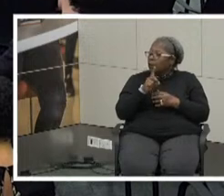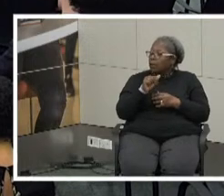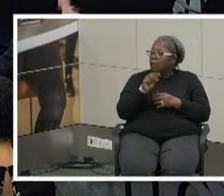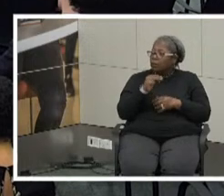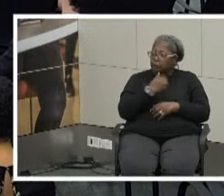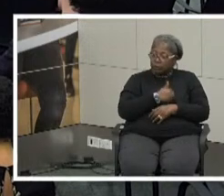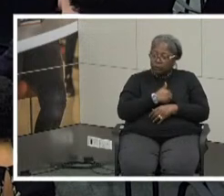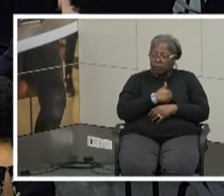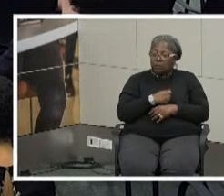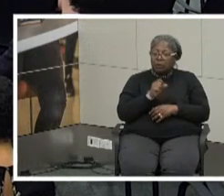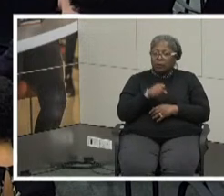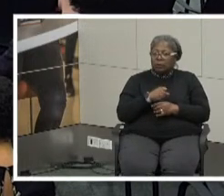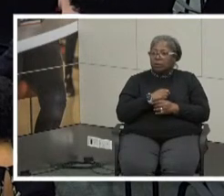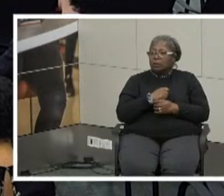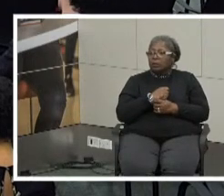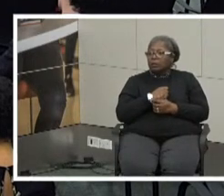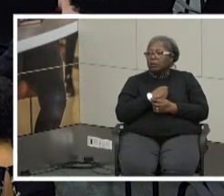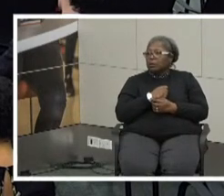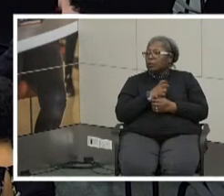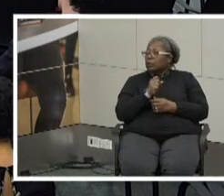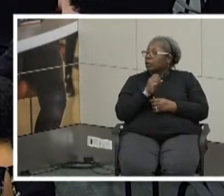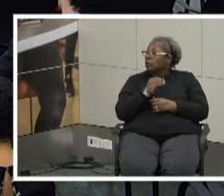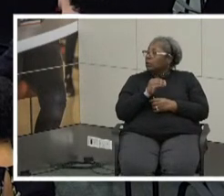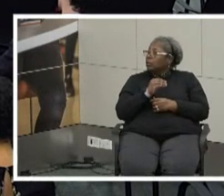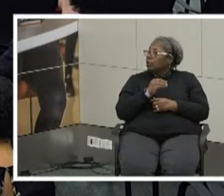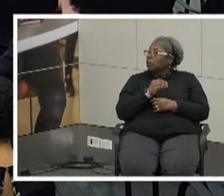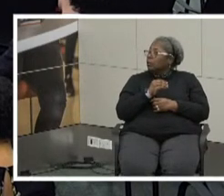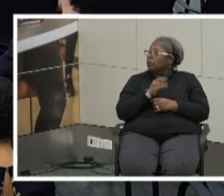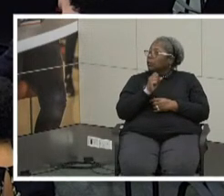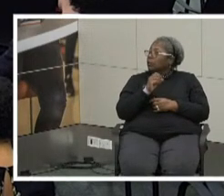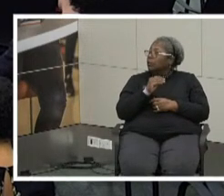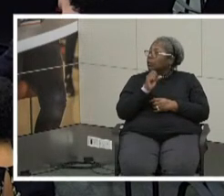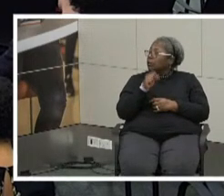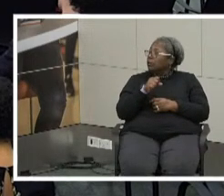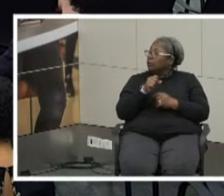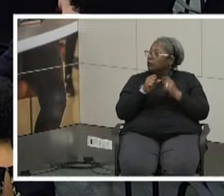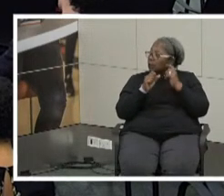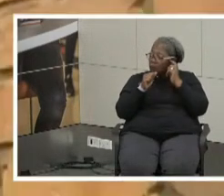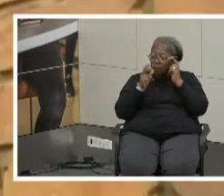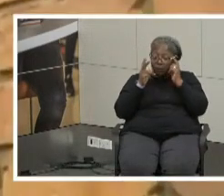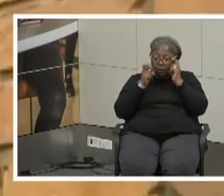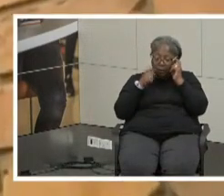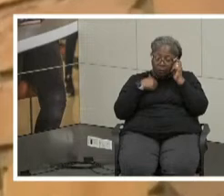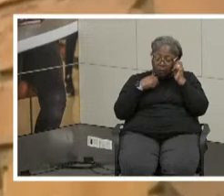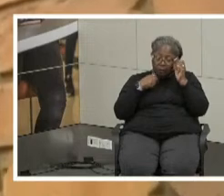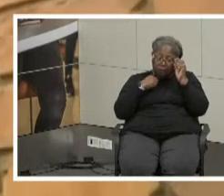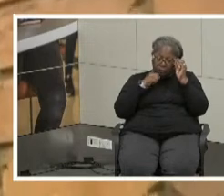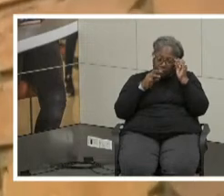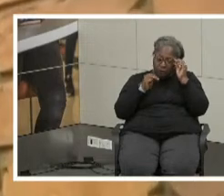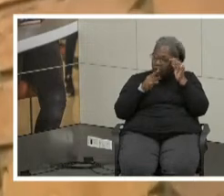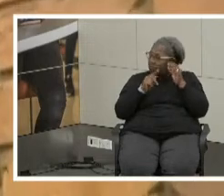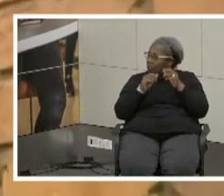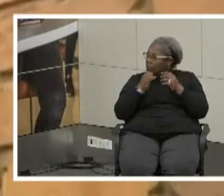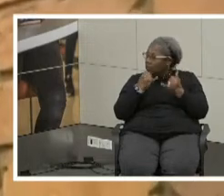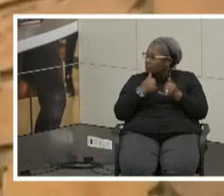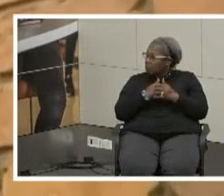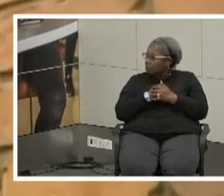sorry y you got to come back so yes I'm not M